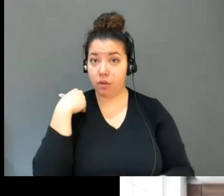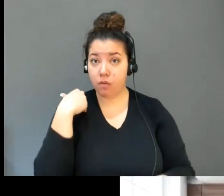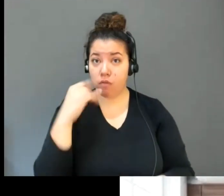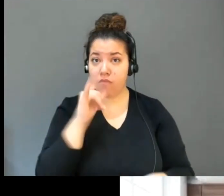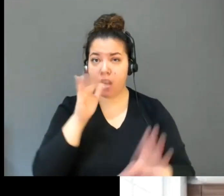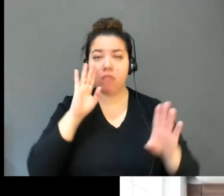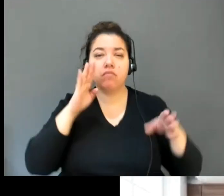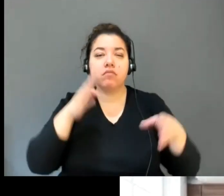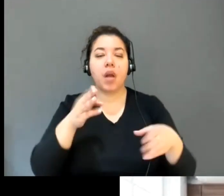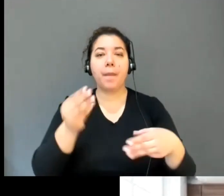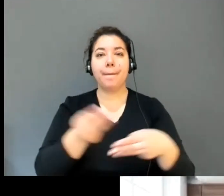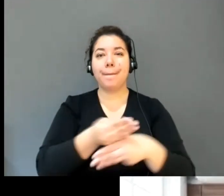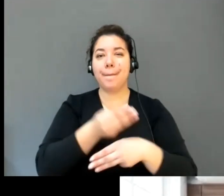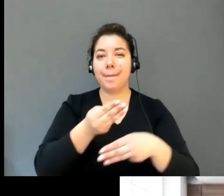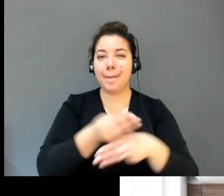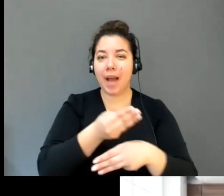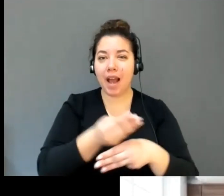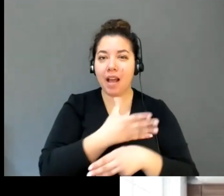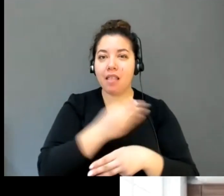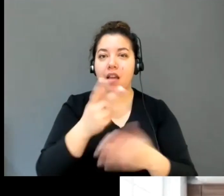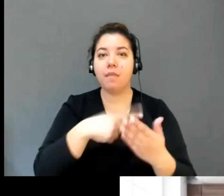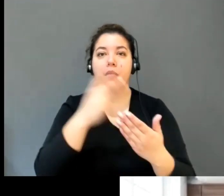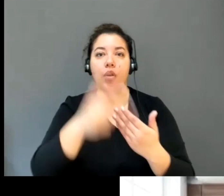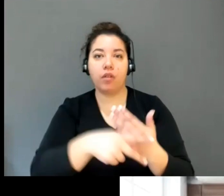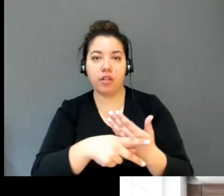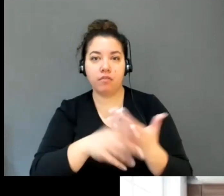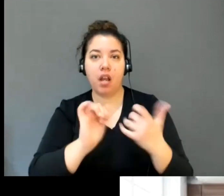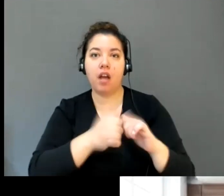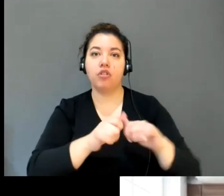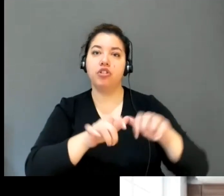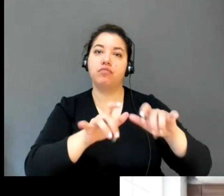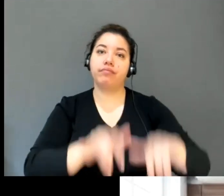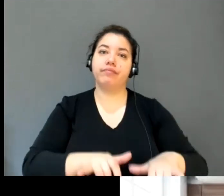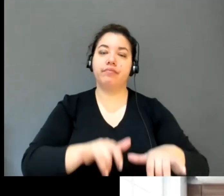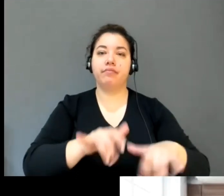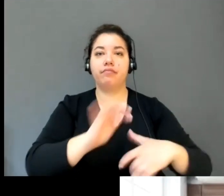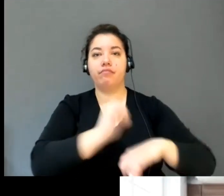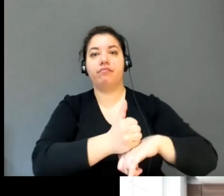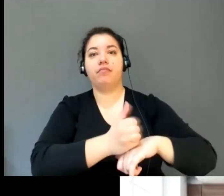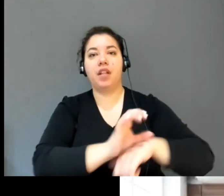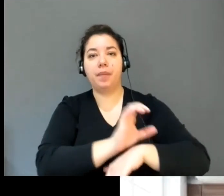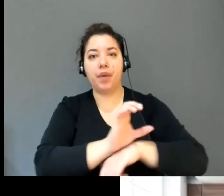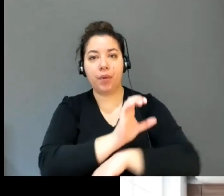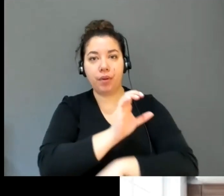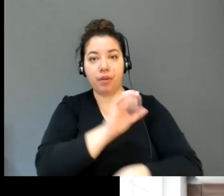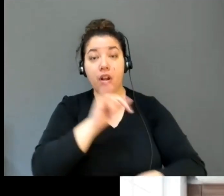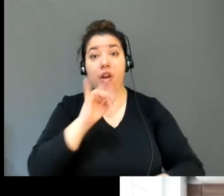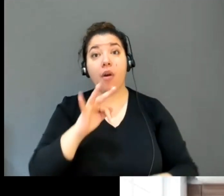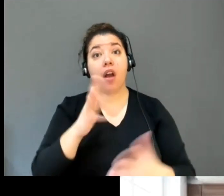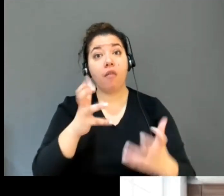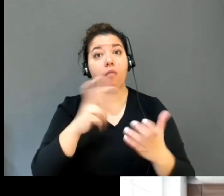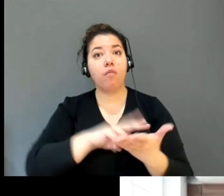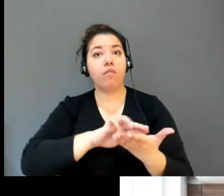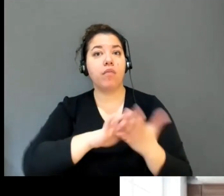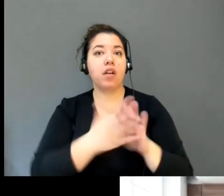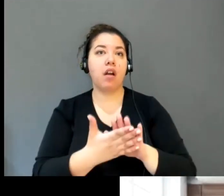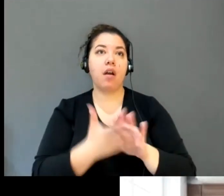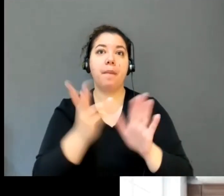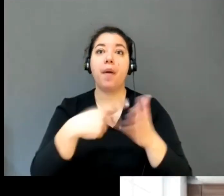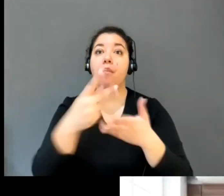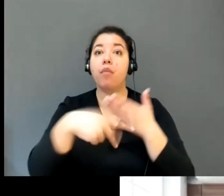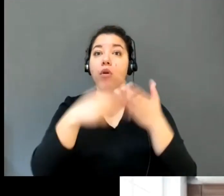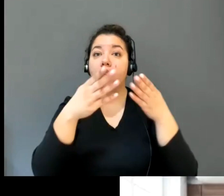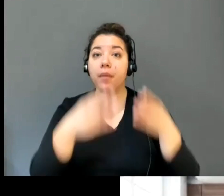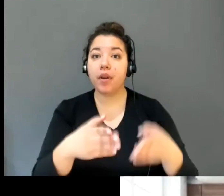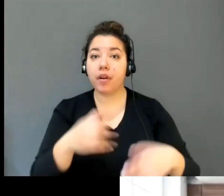on mathematics and programming. I'll tell you that if you want to become a programmer or you want to work in an